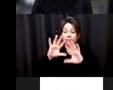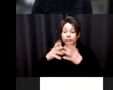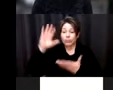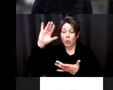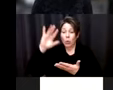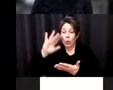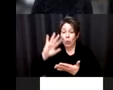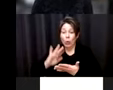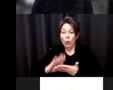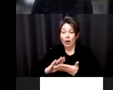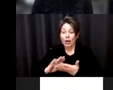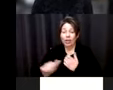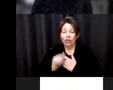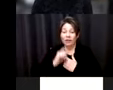growers.